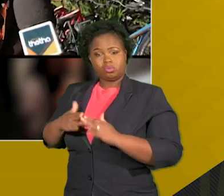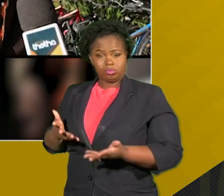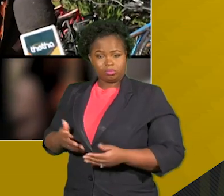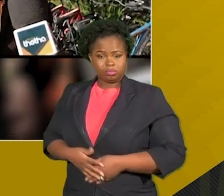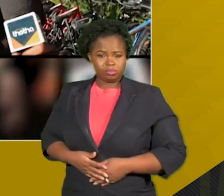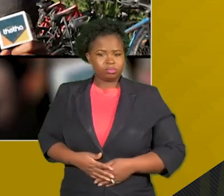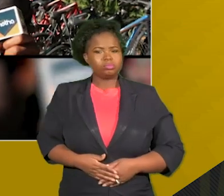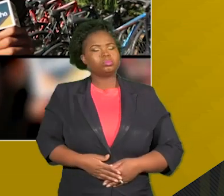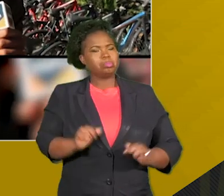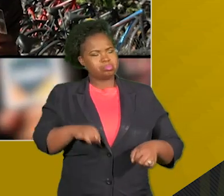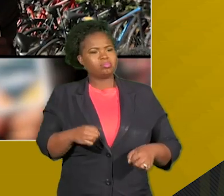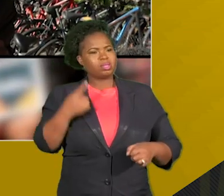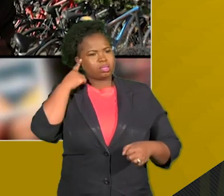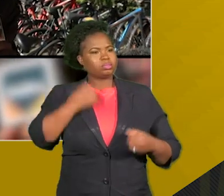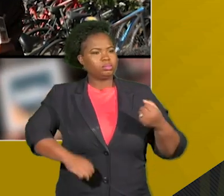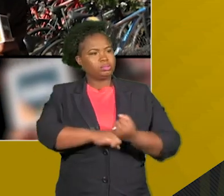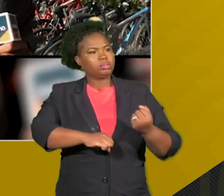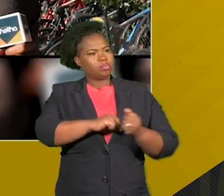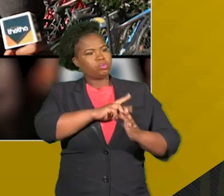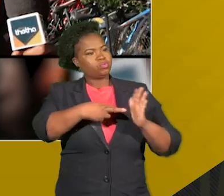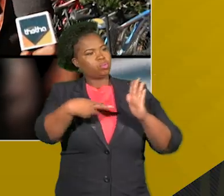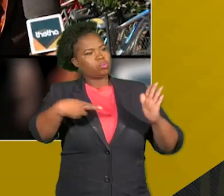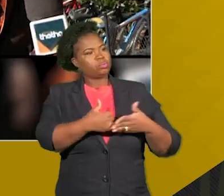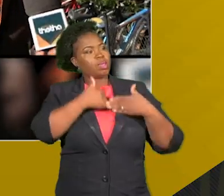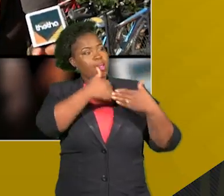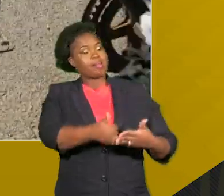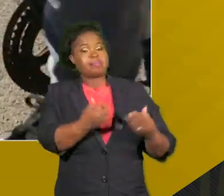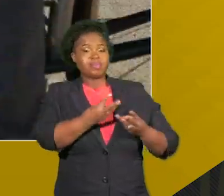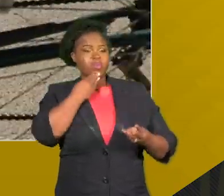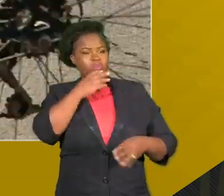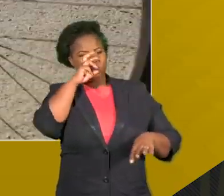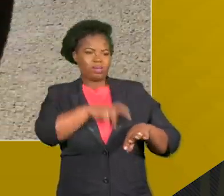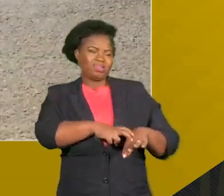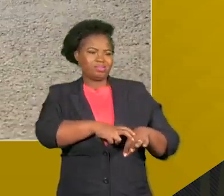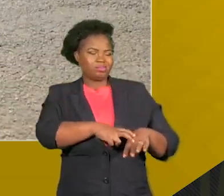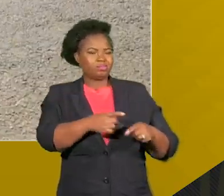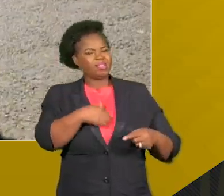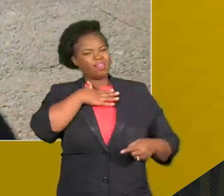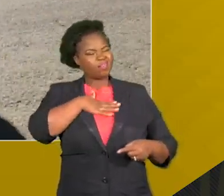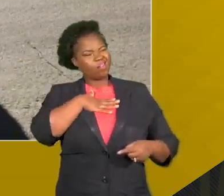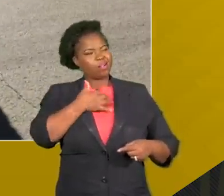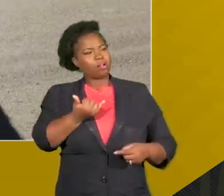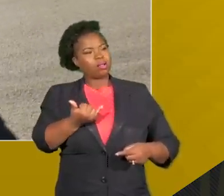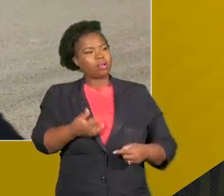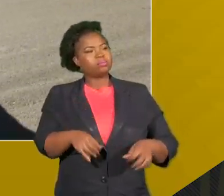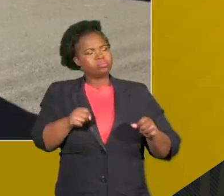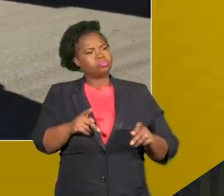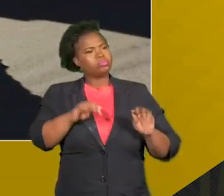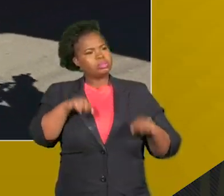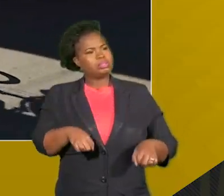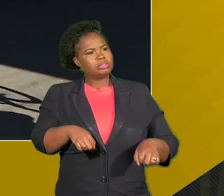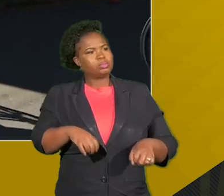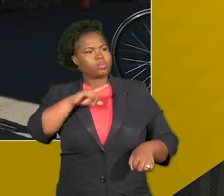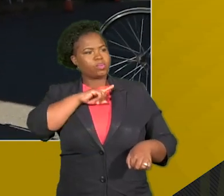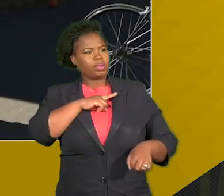I think they play essentially a supportive role in helping out those in need. I feel more of a platform that allows